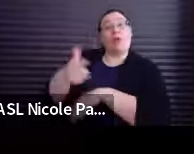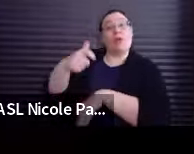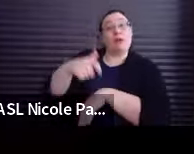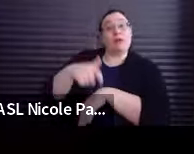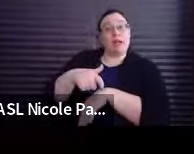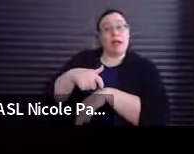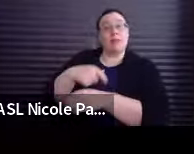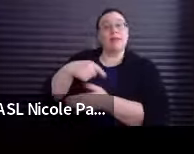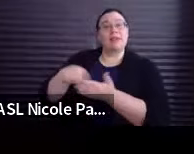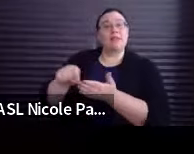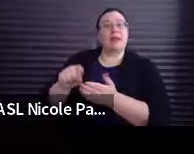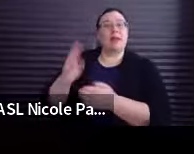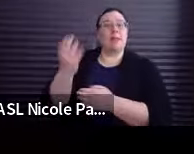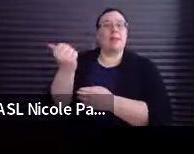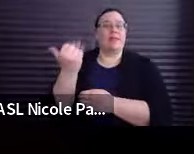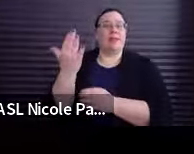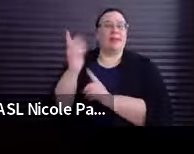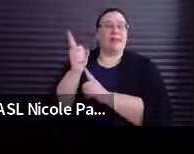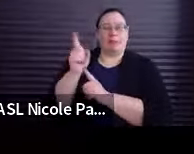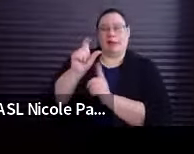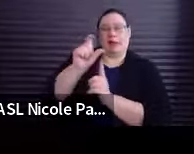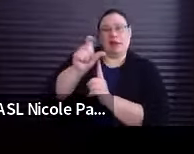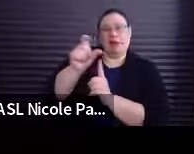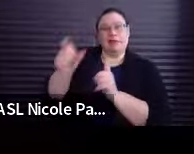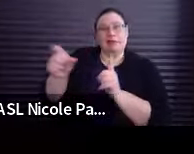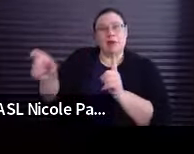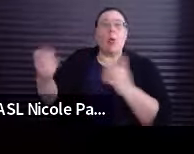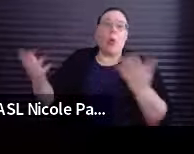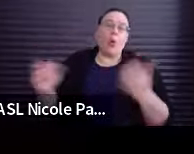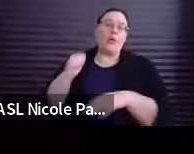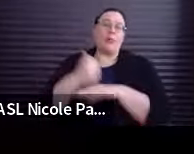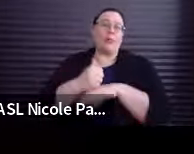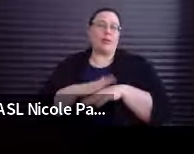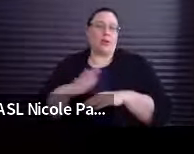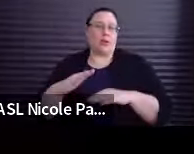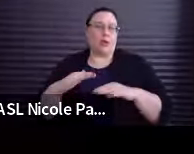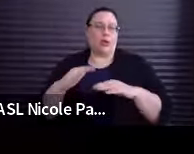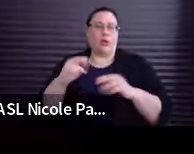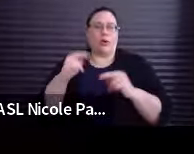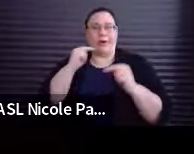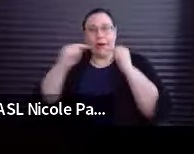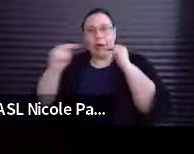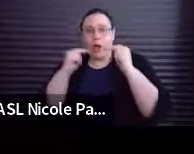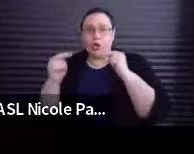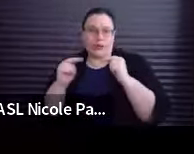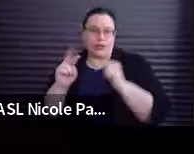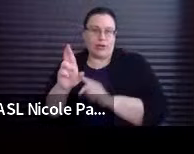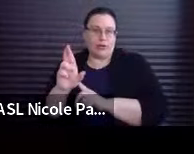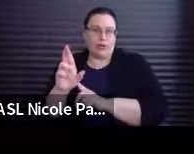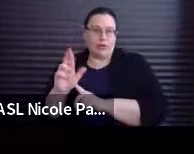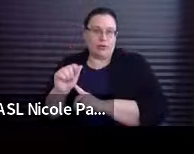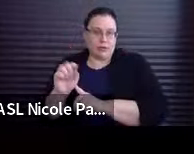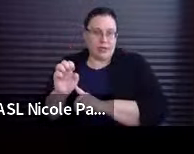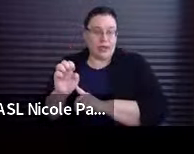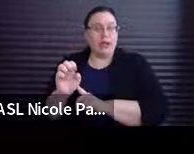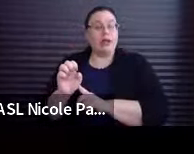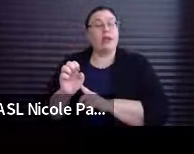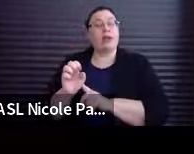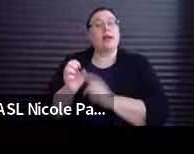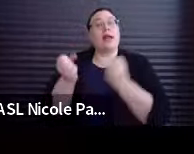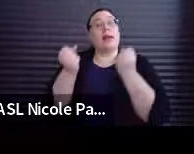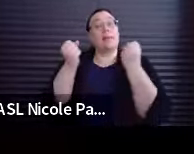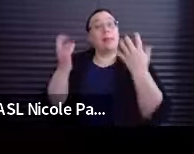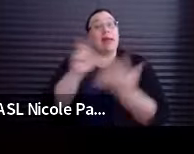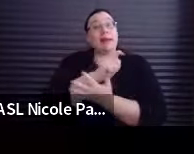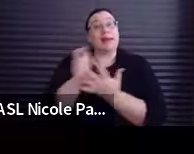quarter hours or is based on your minimum, based on your negotiated rates, and multiple episodes